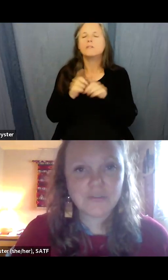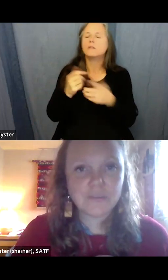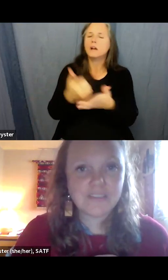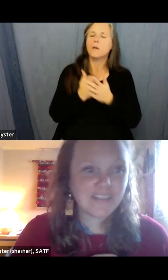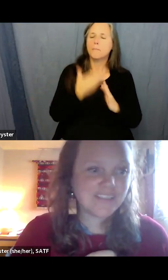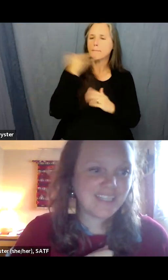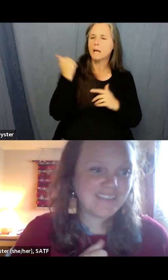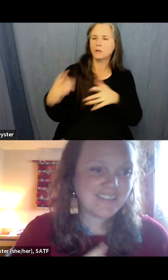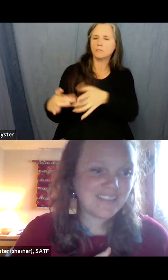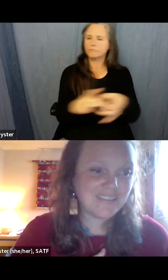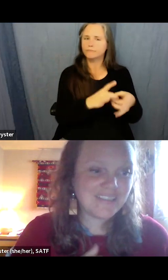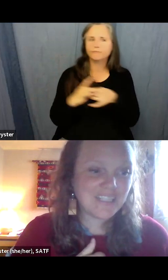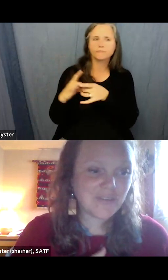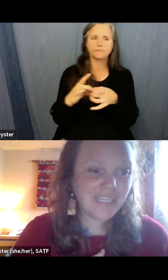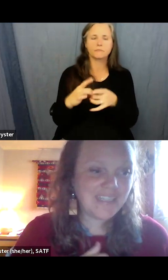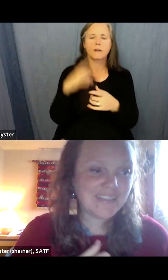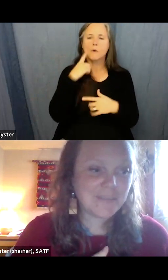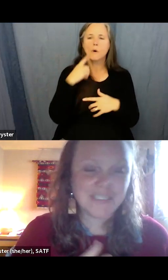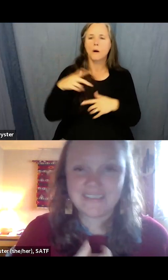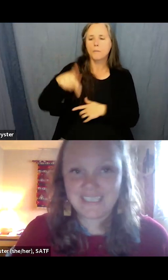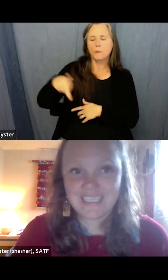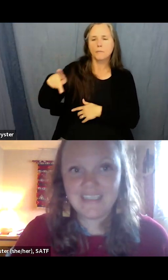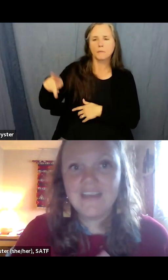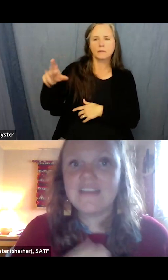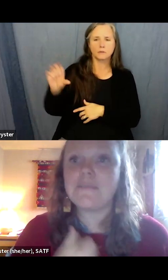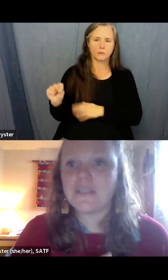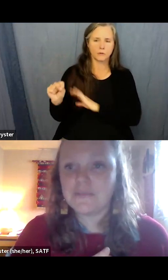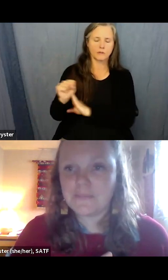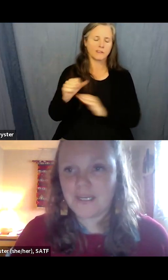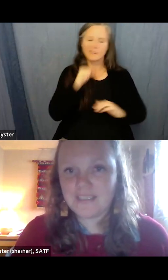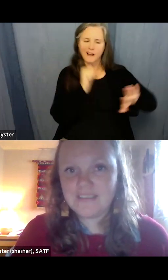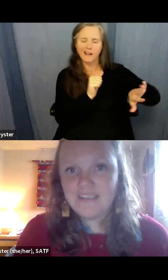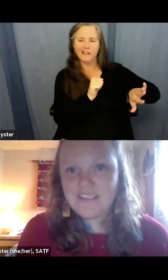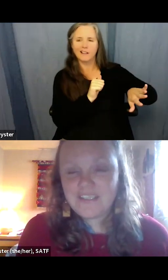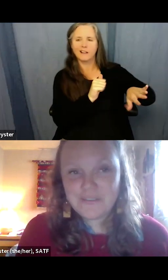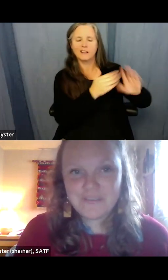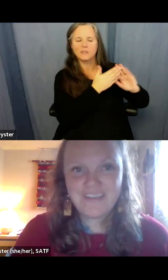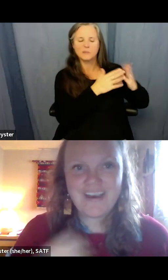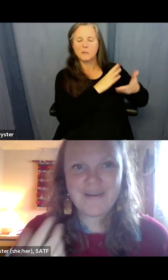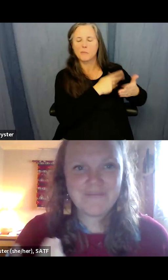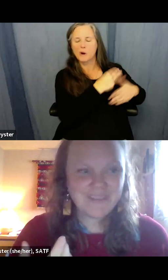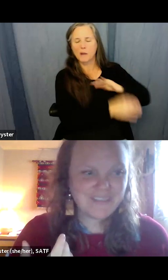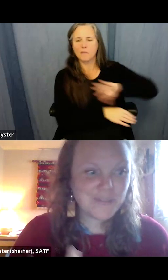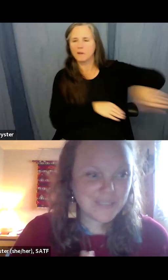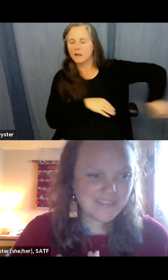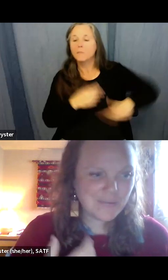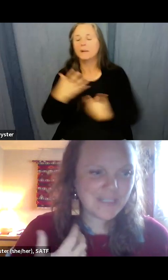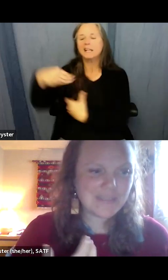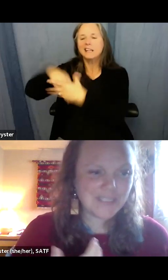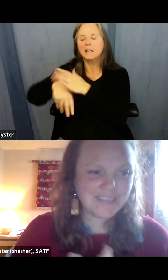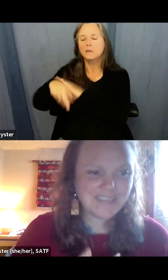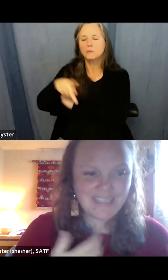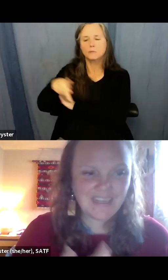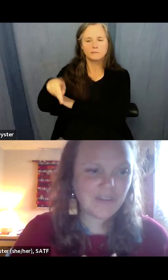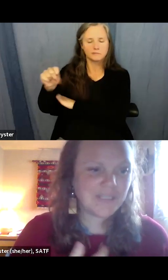their schools understand skills and training and experience needed to better respond to students who